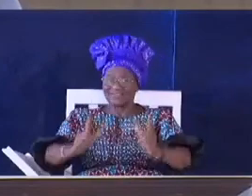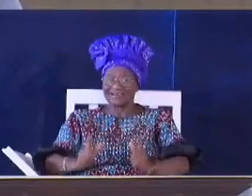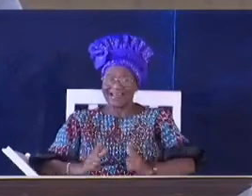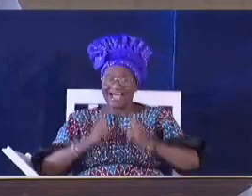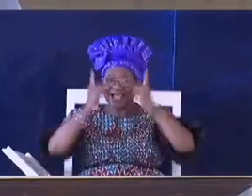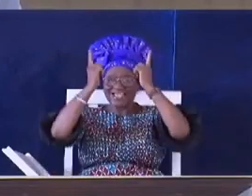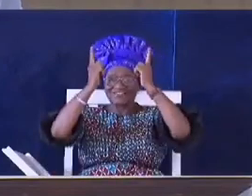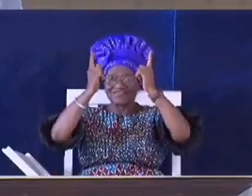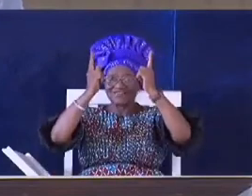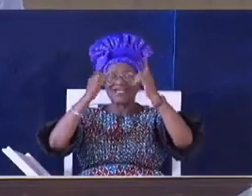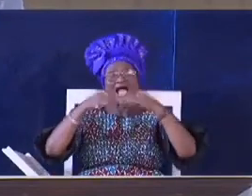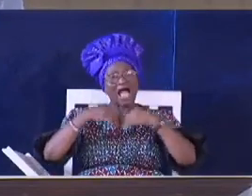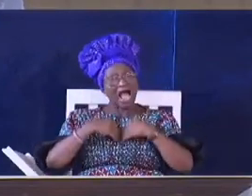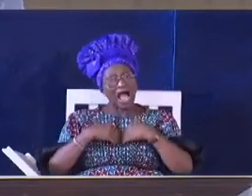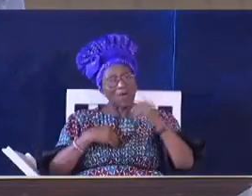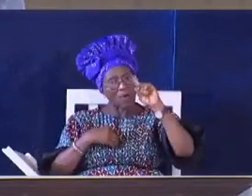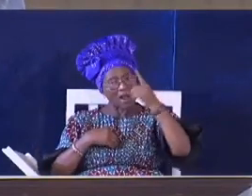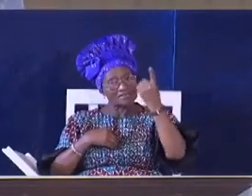have